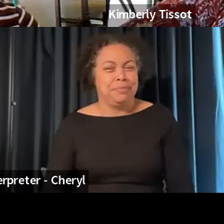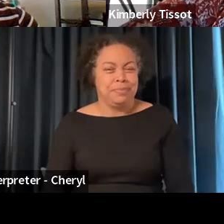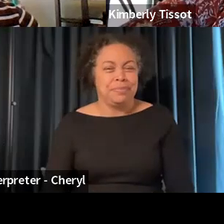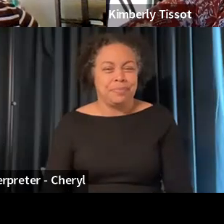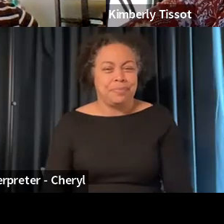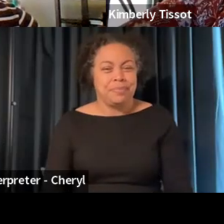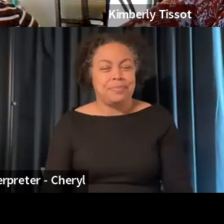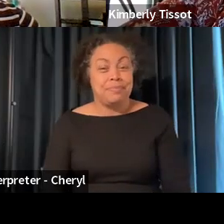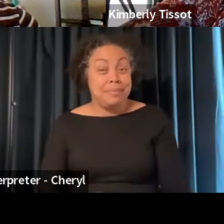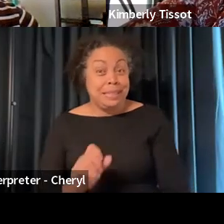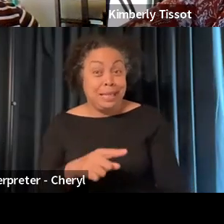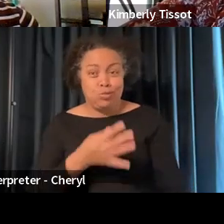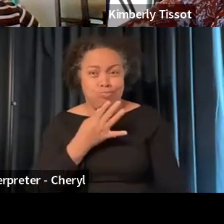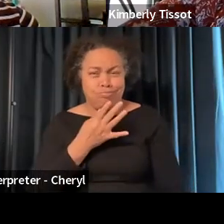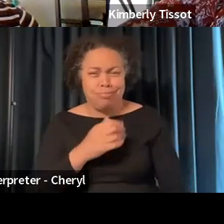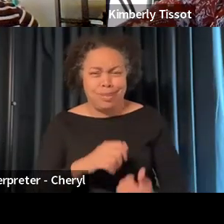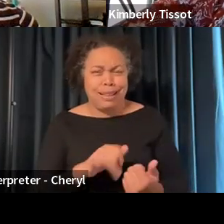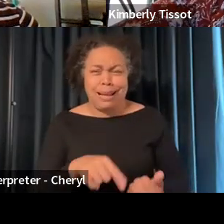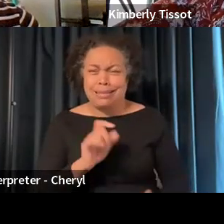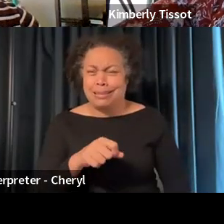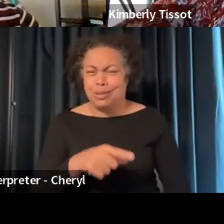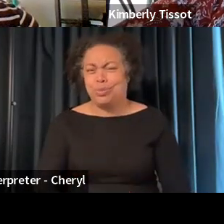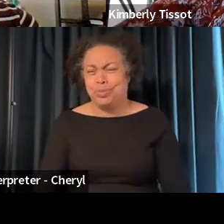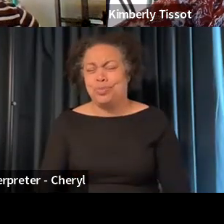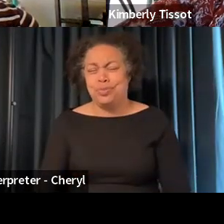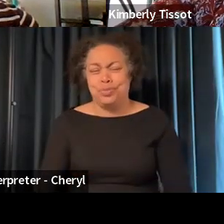I mean, you're really good at meeting new people as well.